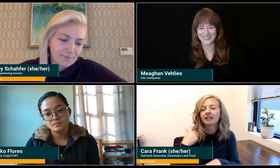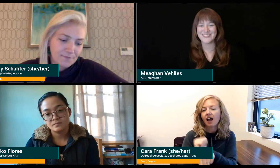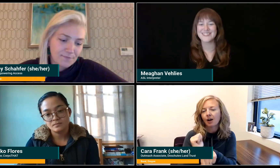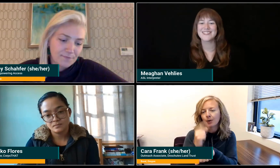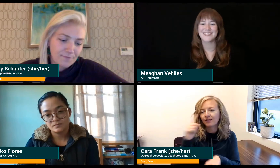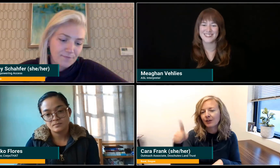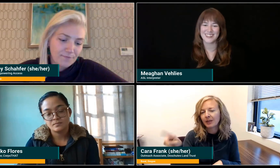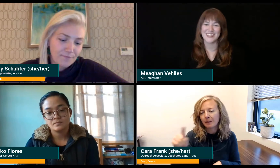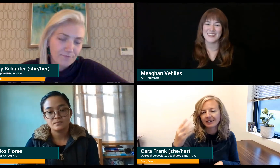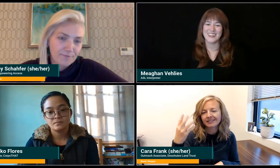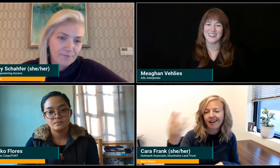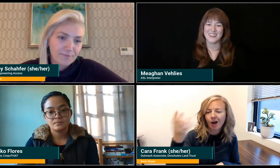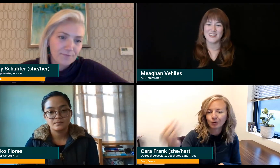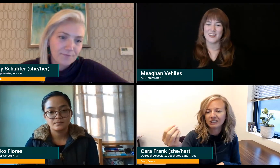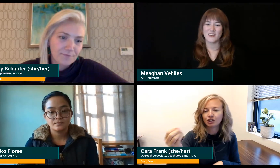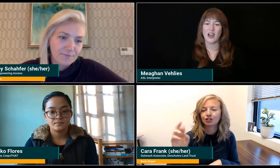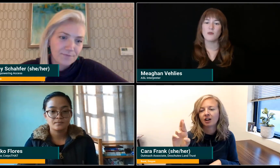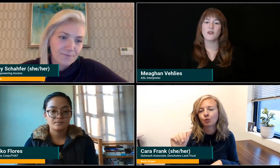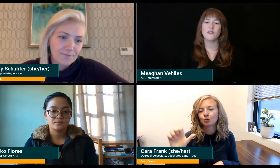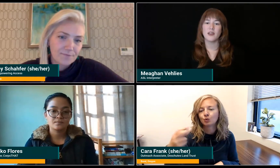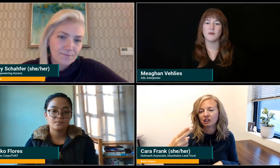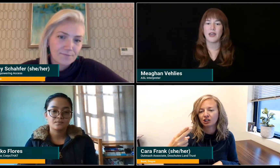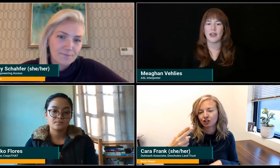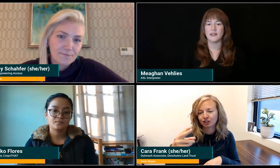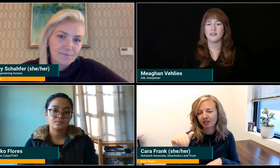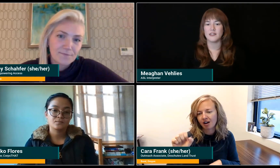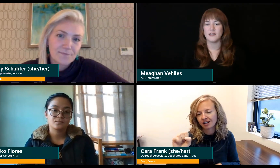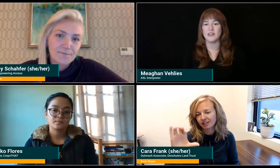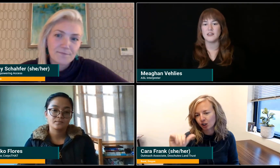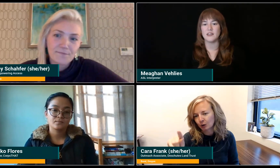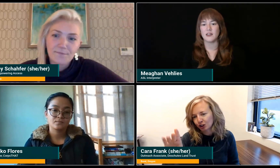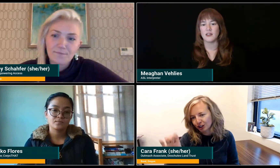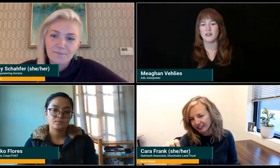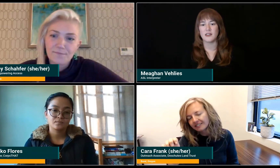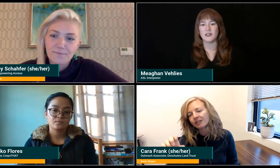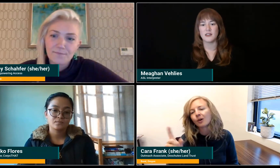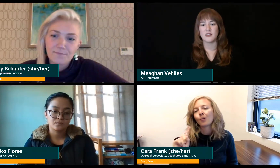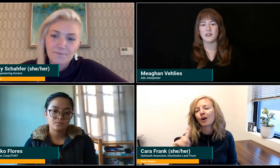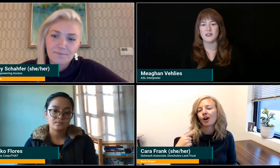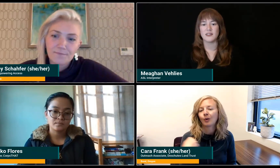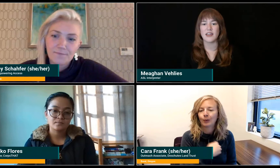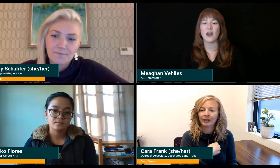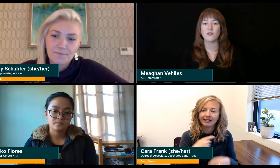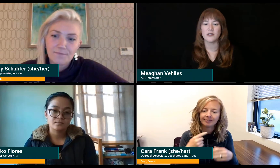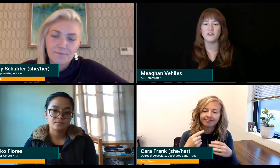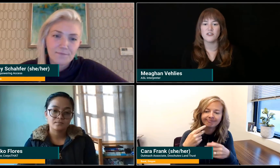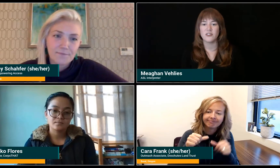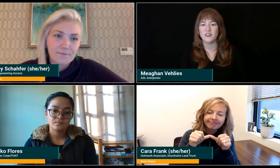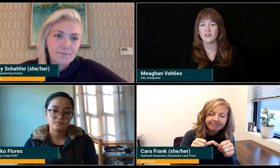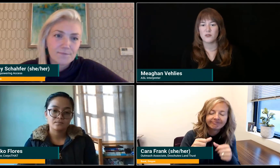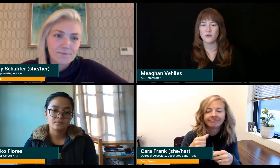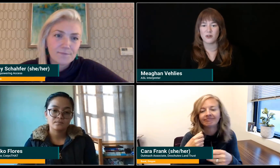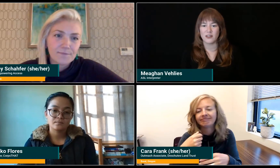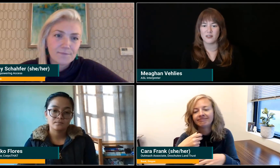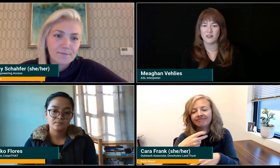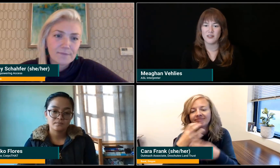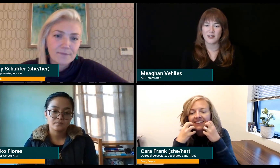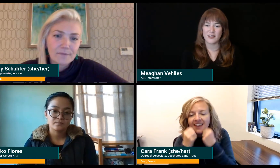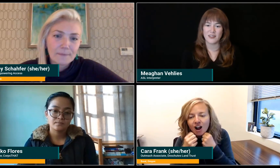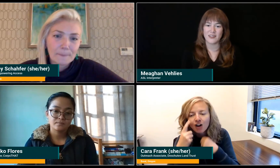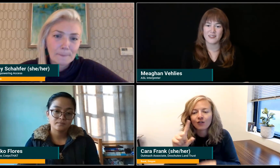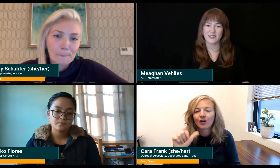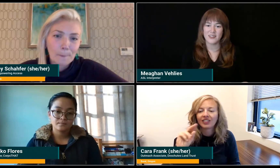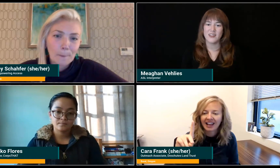Conservation. I work for them as the outreach coordinator,